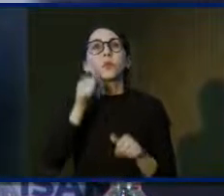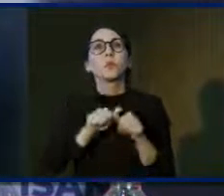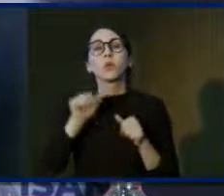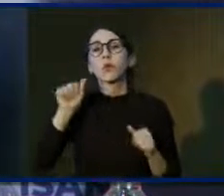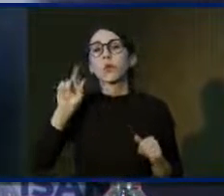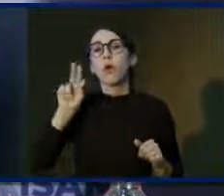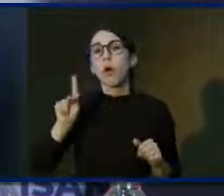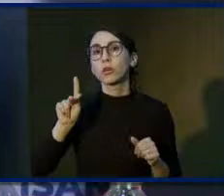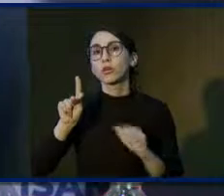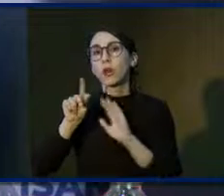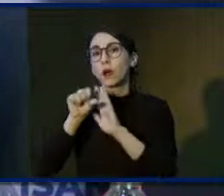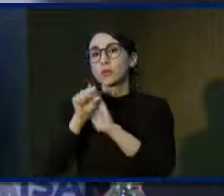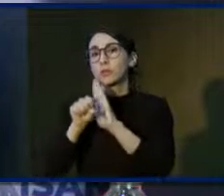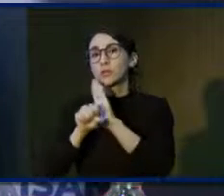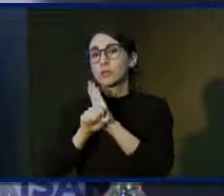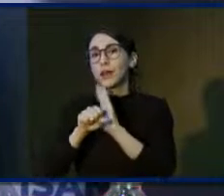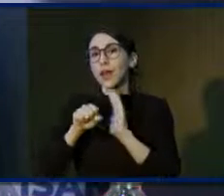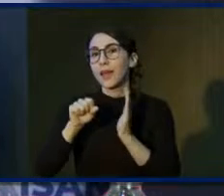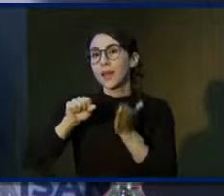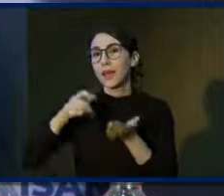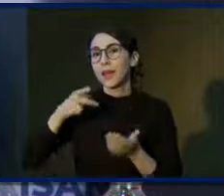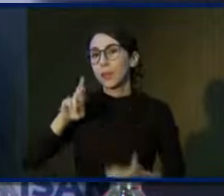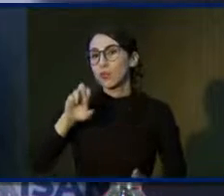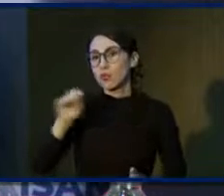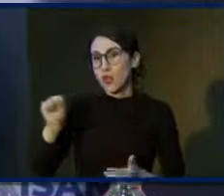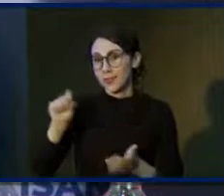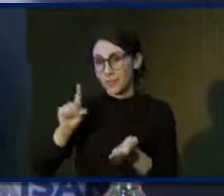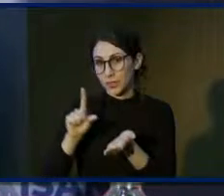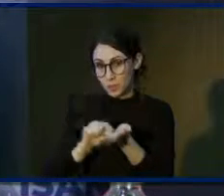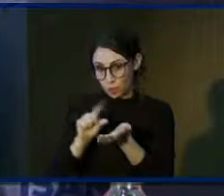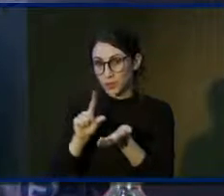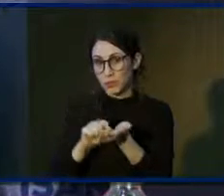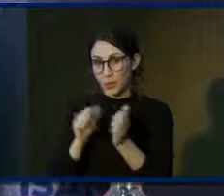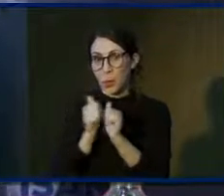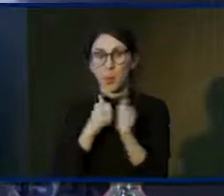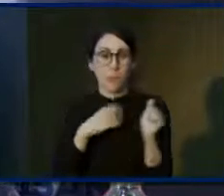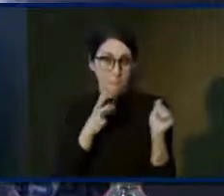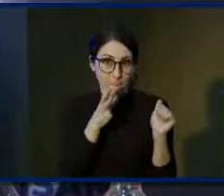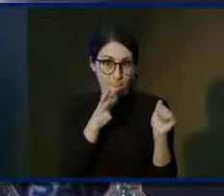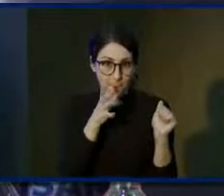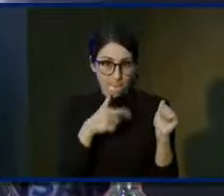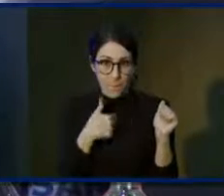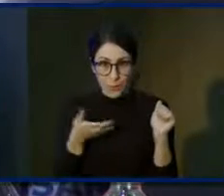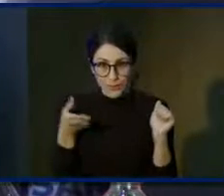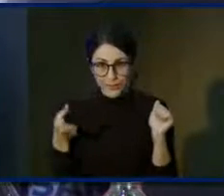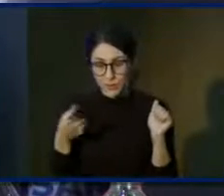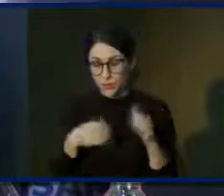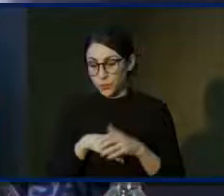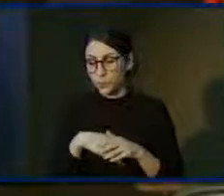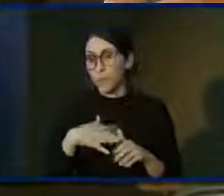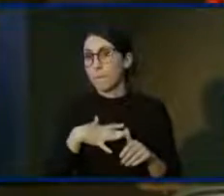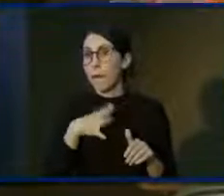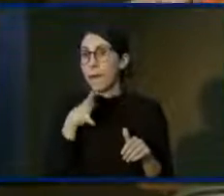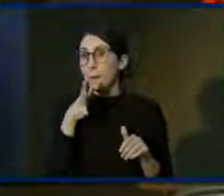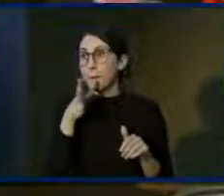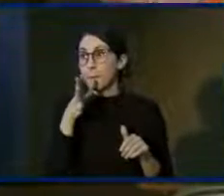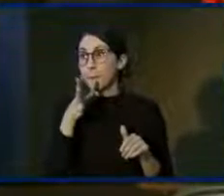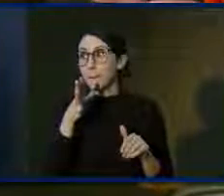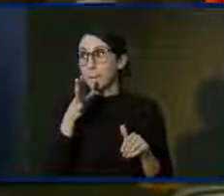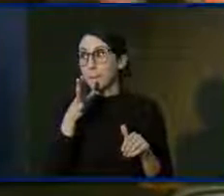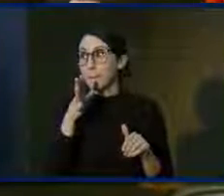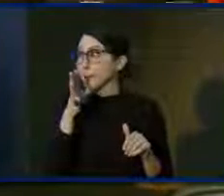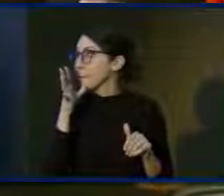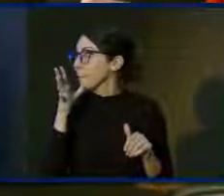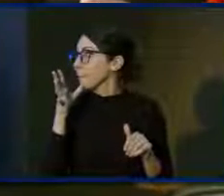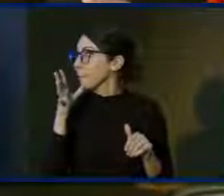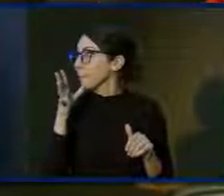State Press newspaper with my mother, who sat and